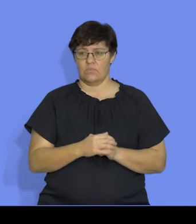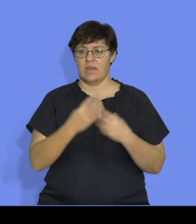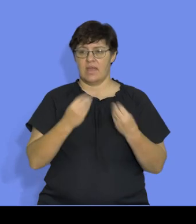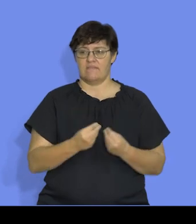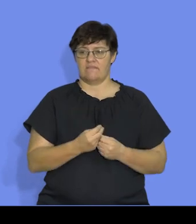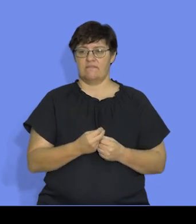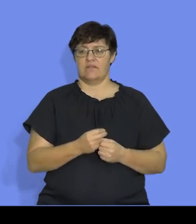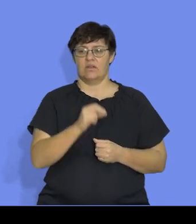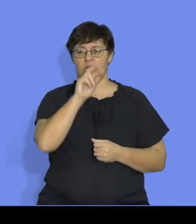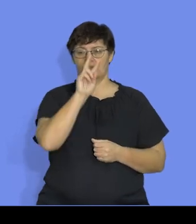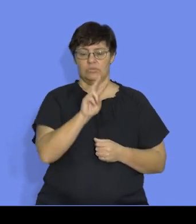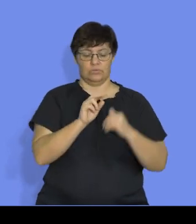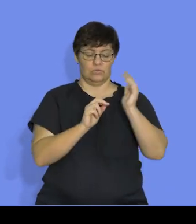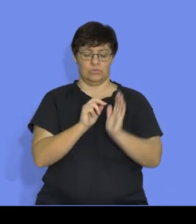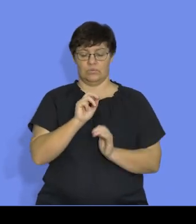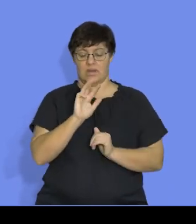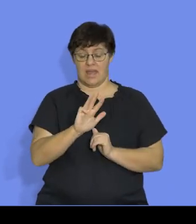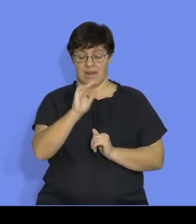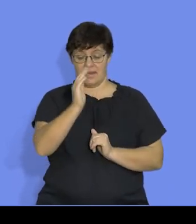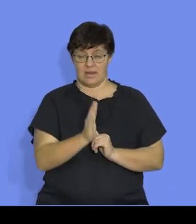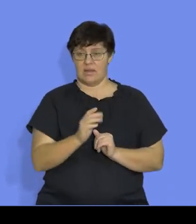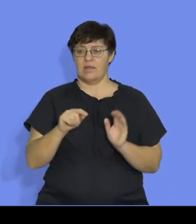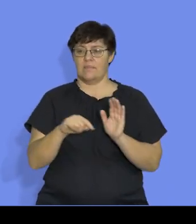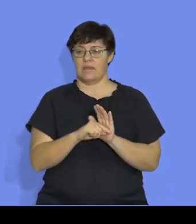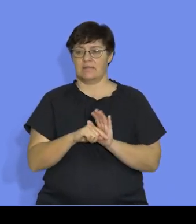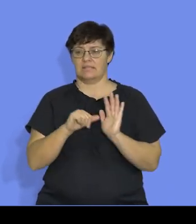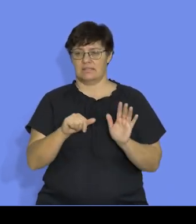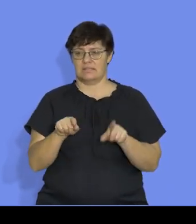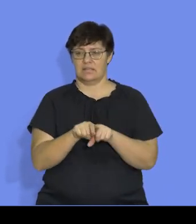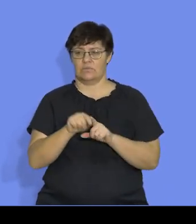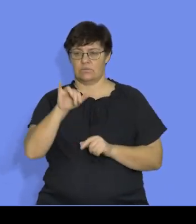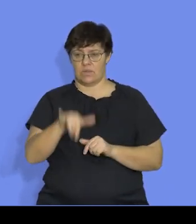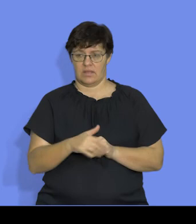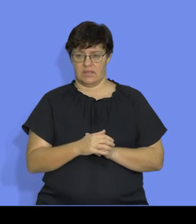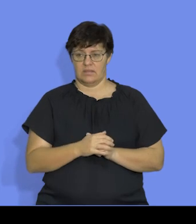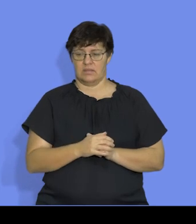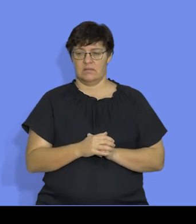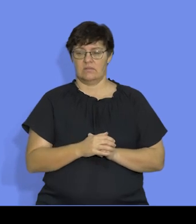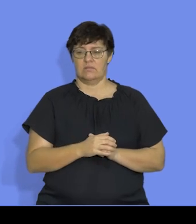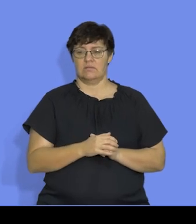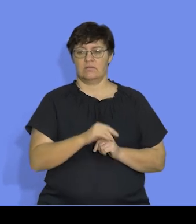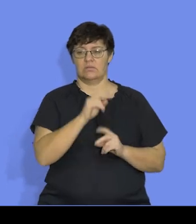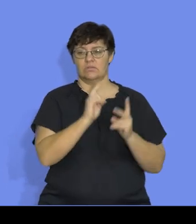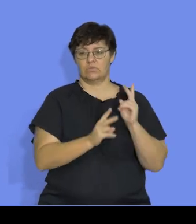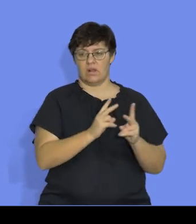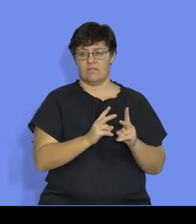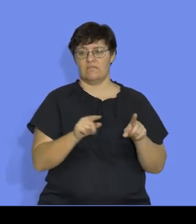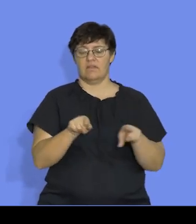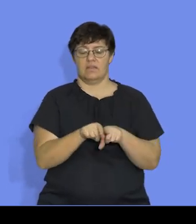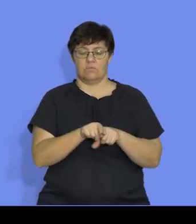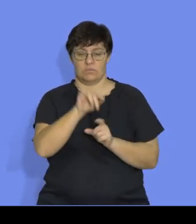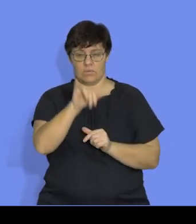2 times 9 minus 6 is equal to y. So that means that 12 will be equal to